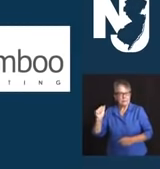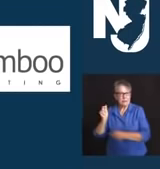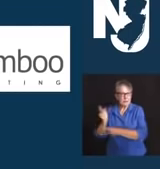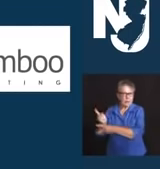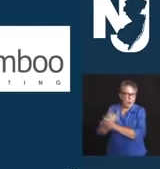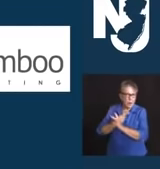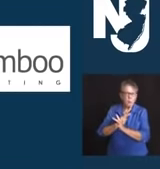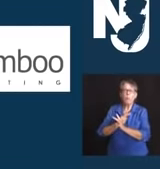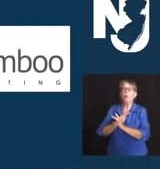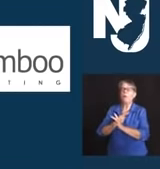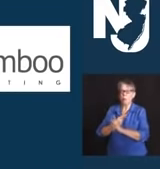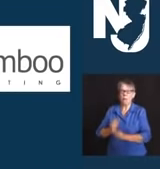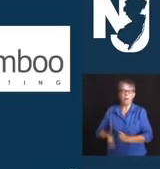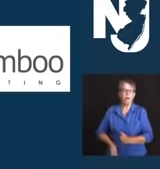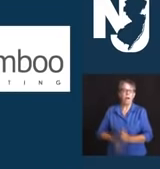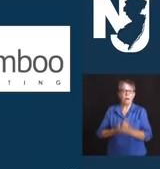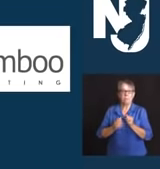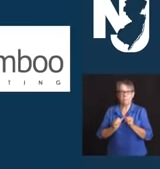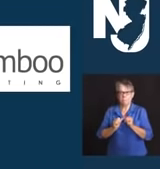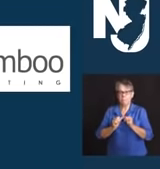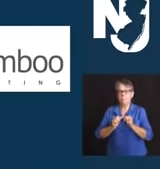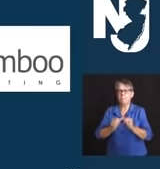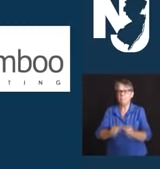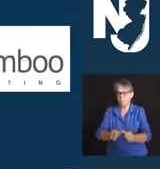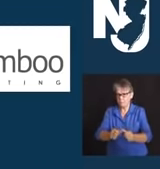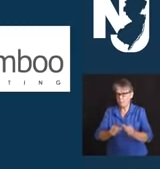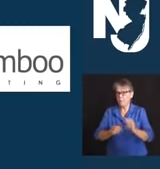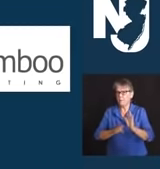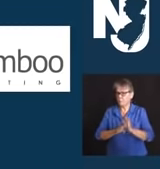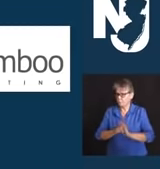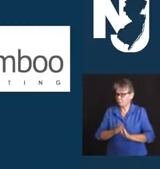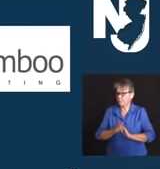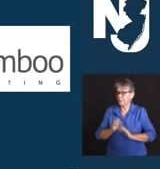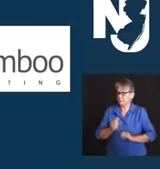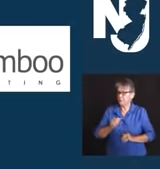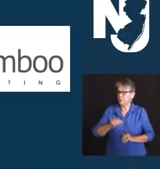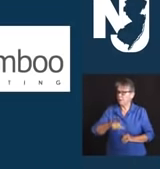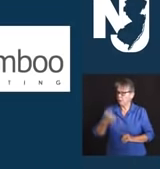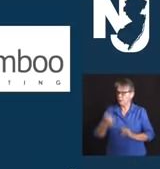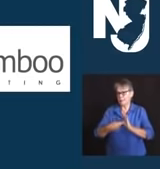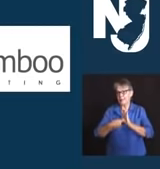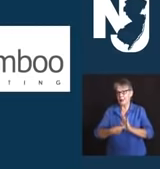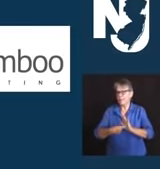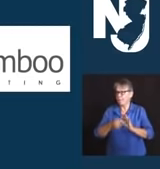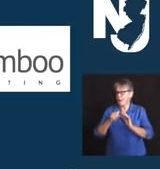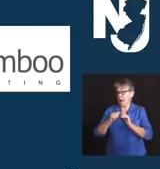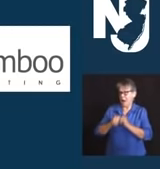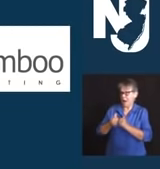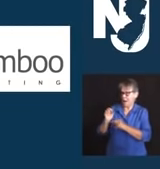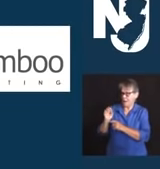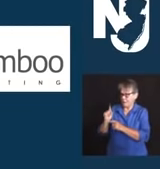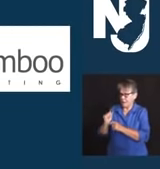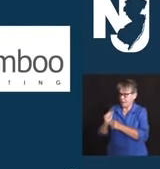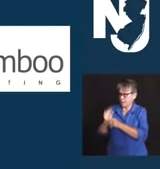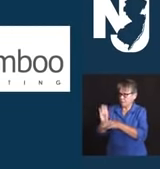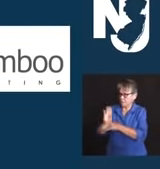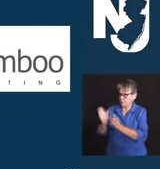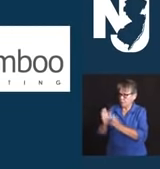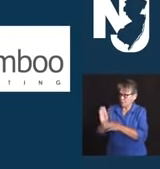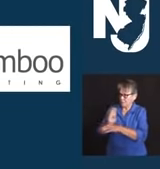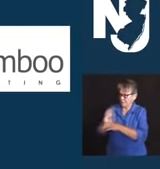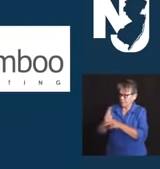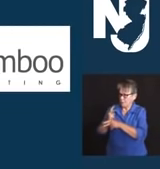dollars in direct assistance. And because of this partnership, Alberto and Red Bamboo are still going strong and are poised